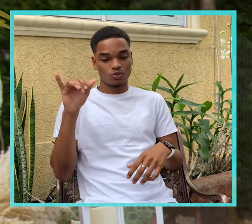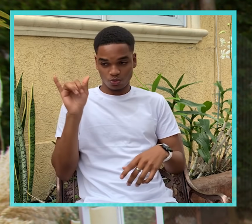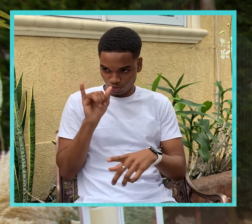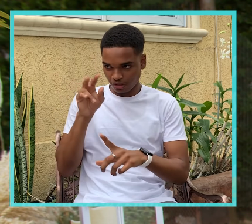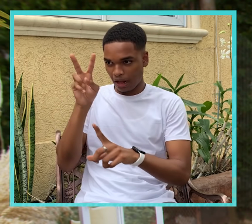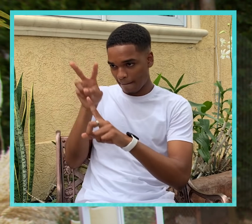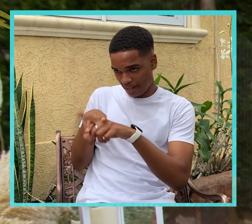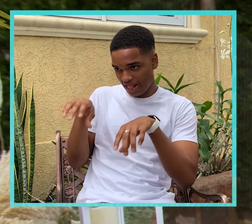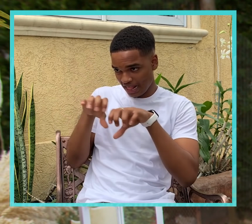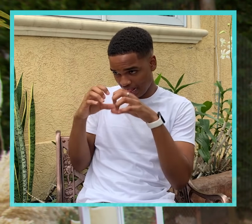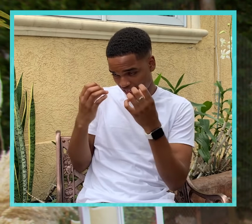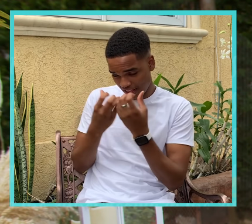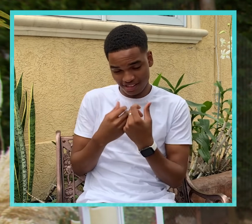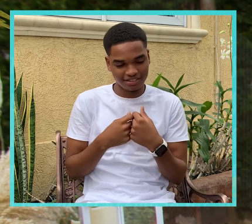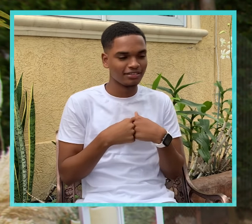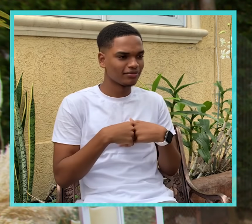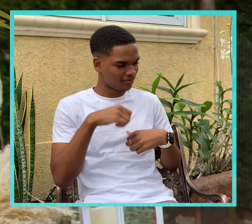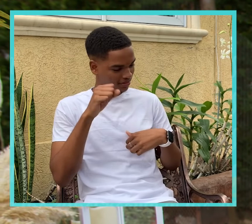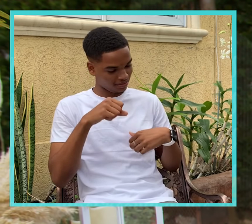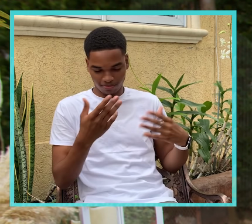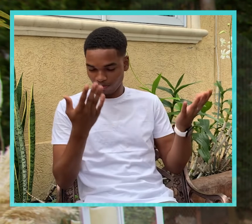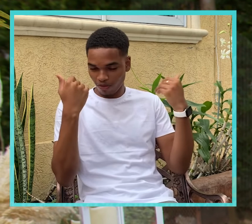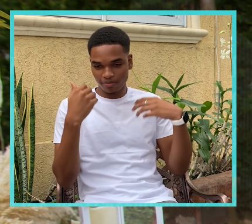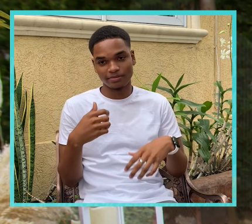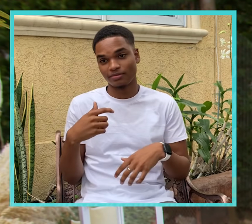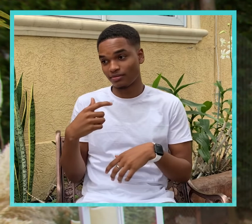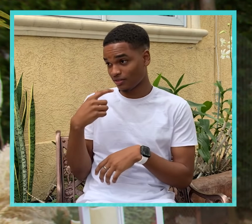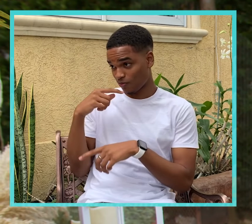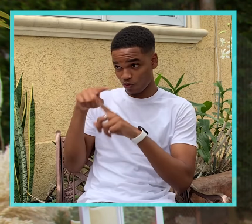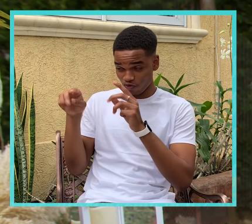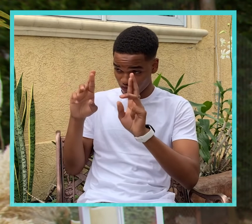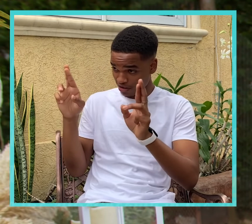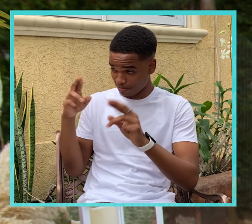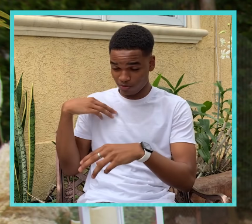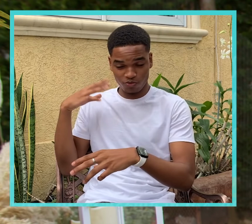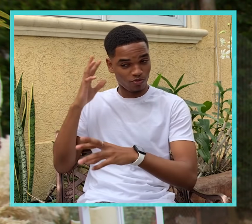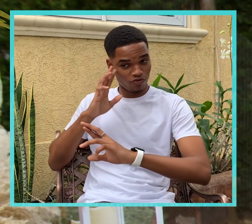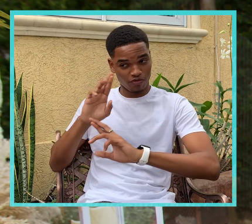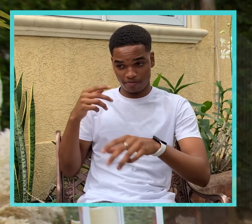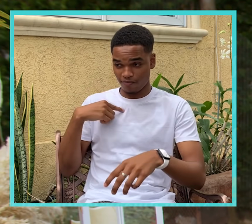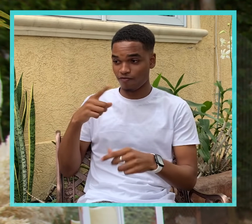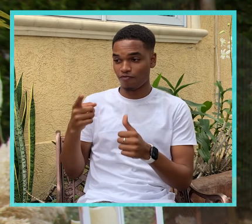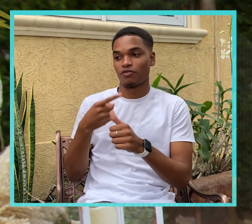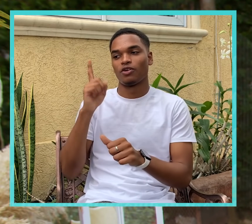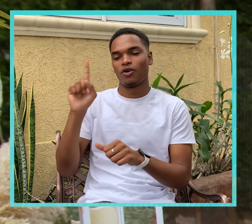right. So as soon as you're ready. Yes. I'll be your first client. Your first student. Yes.